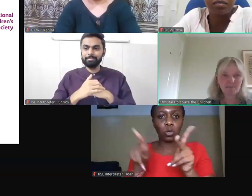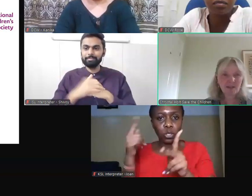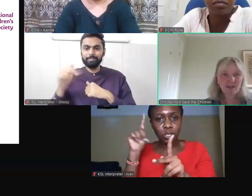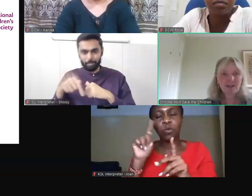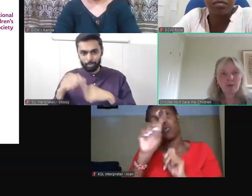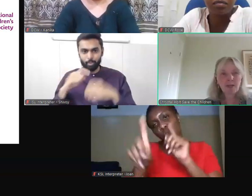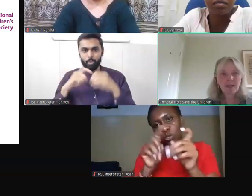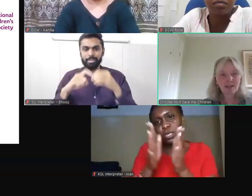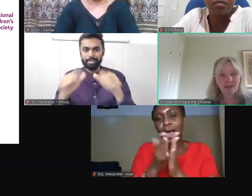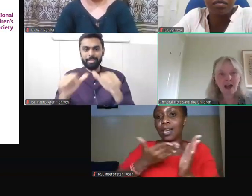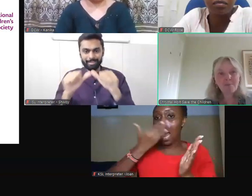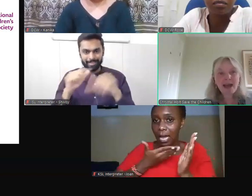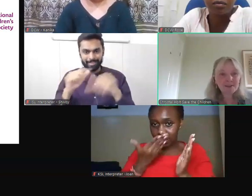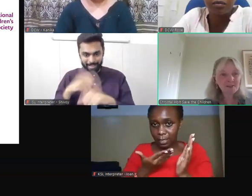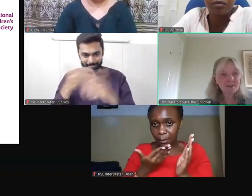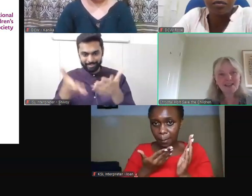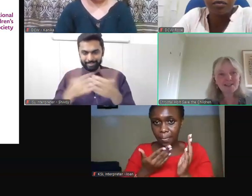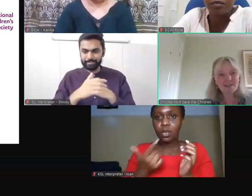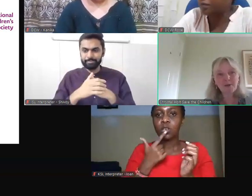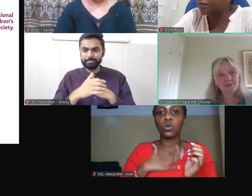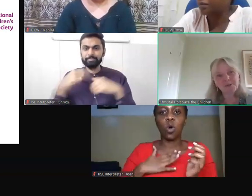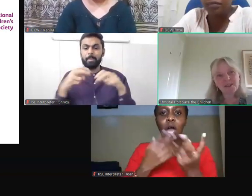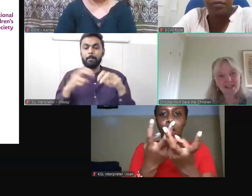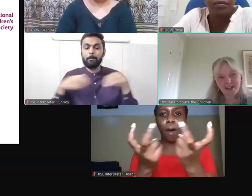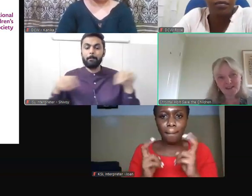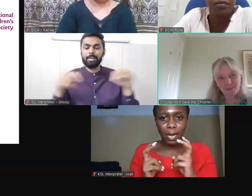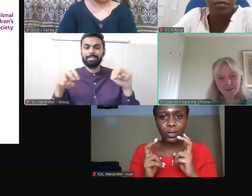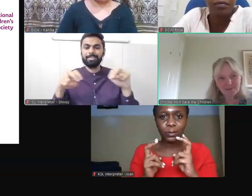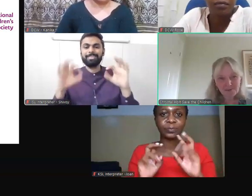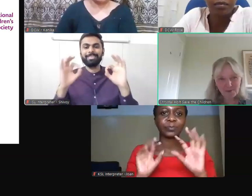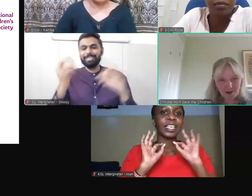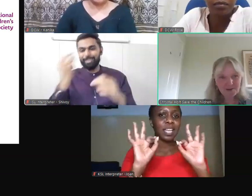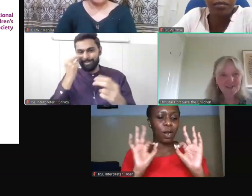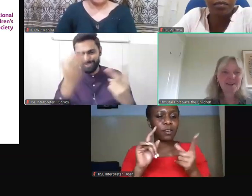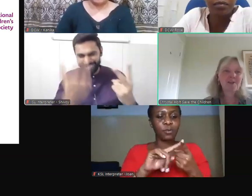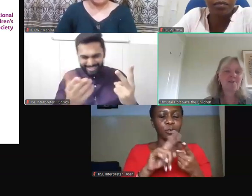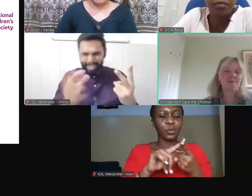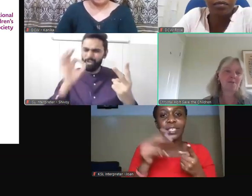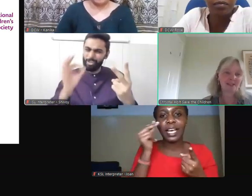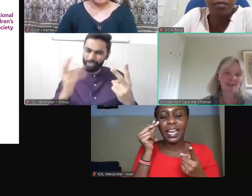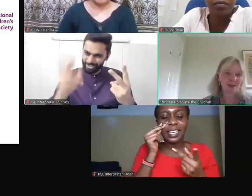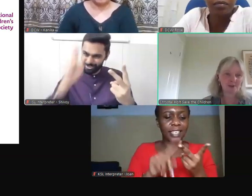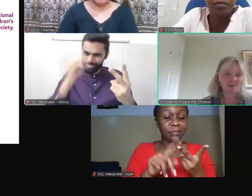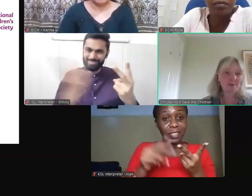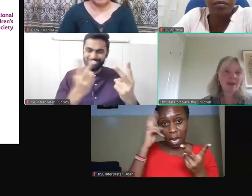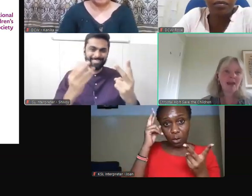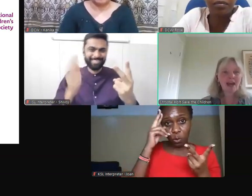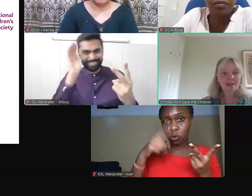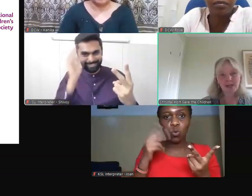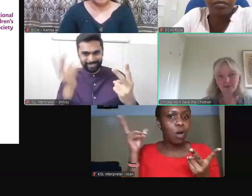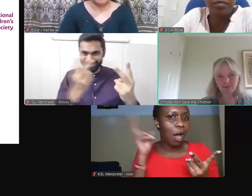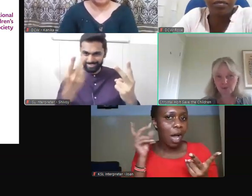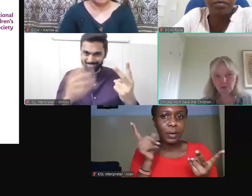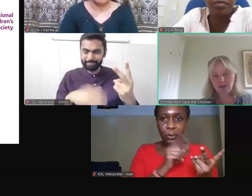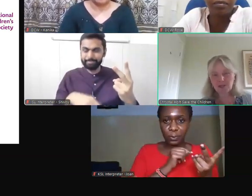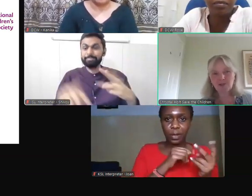answers. Now our panel is the wonderful Kanika and the wonderful Rose, who you've already heard from. And